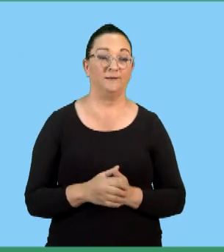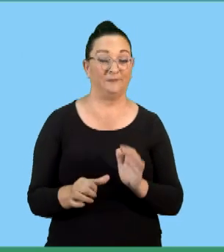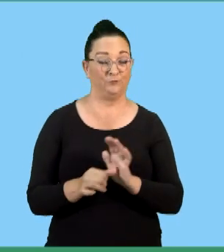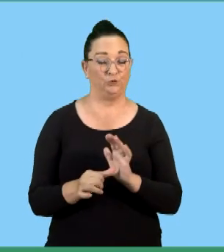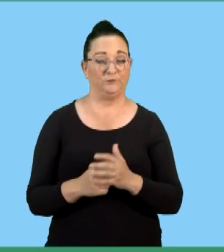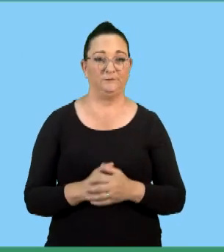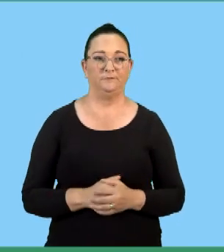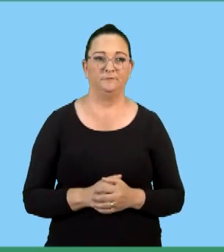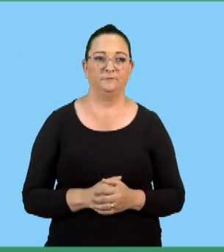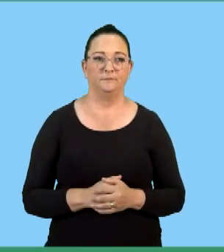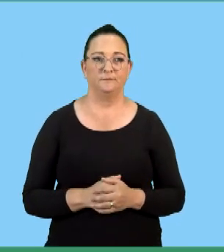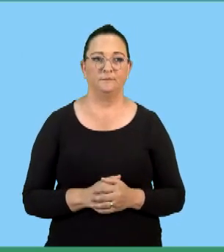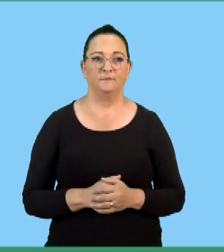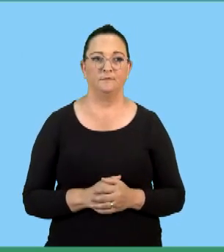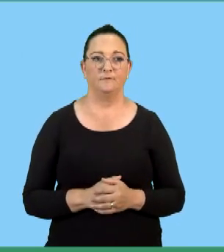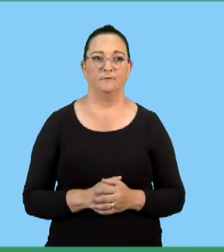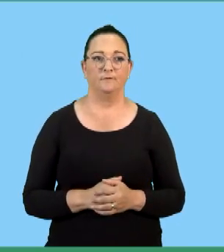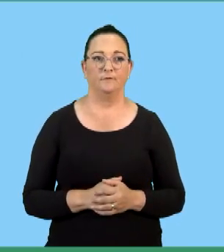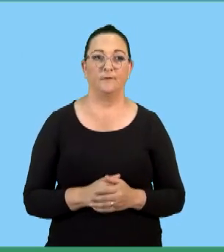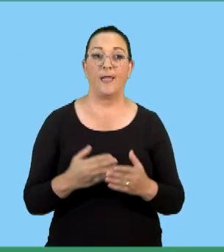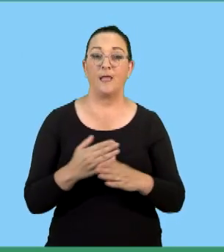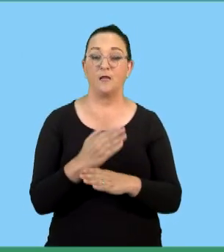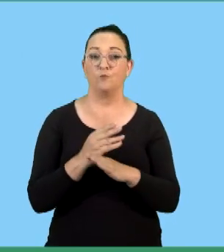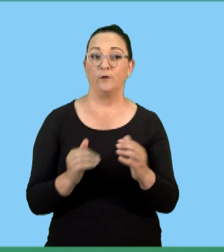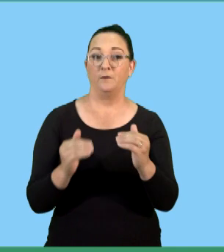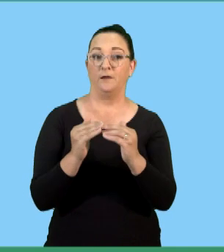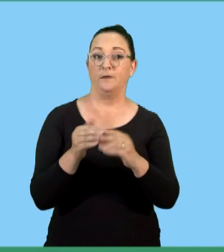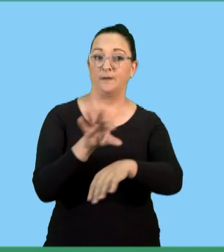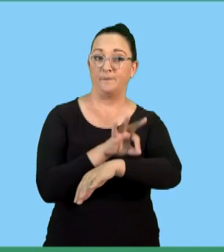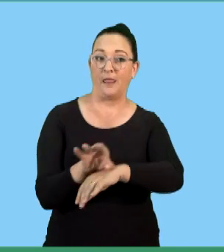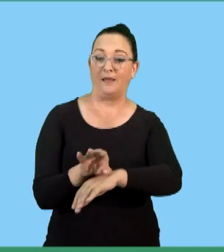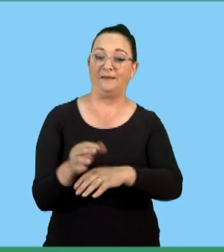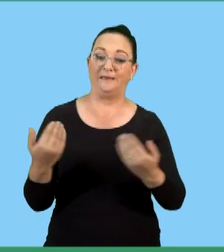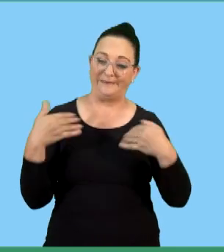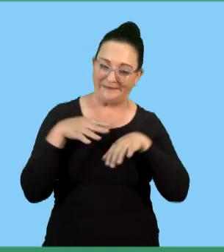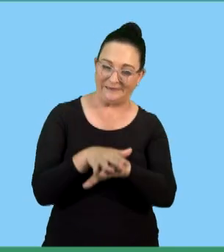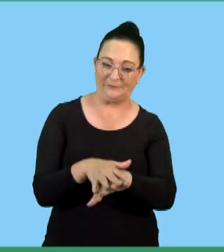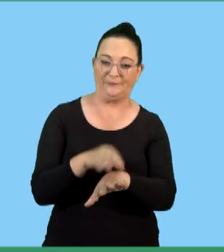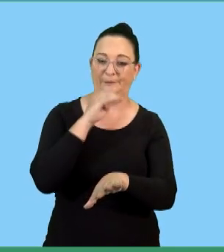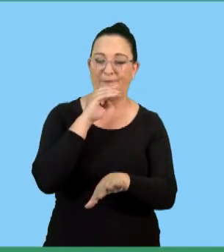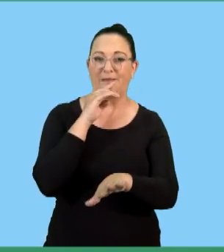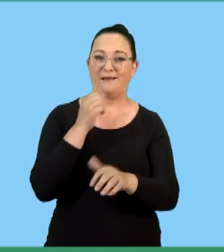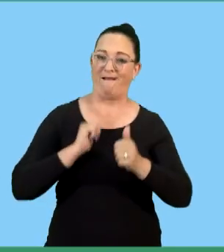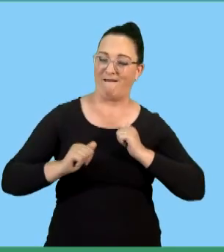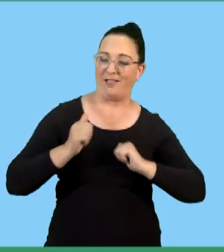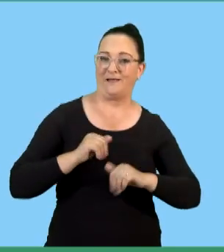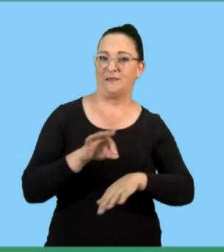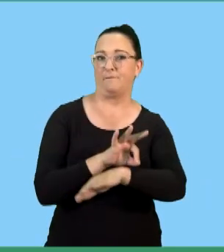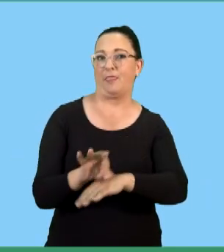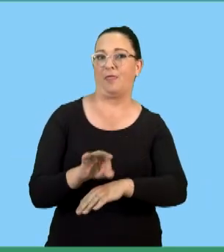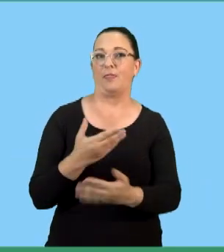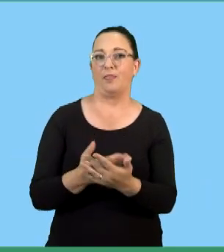important. Implement an employment equity plan, put it to action. Very important. That is way to